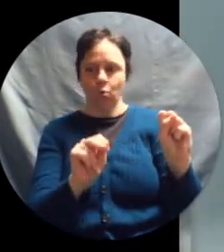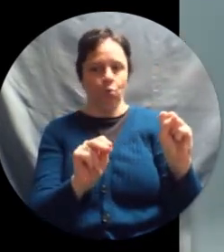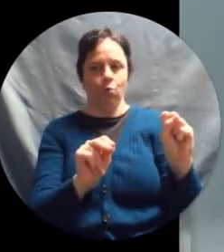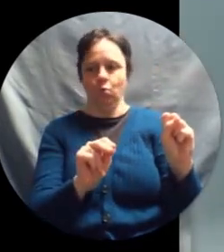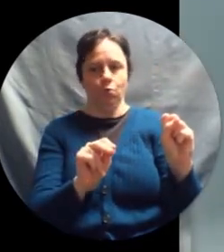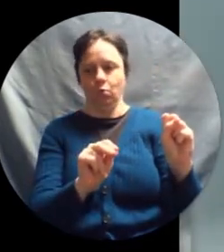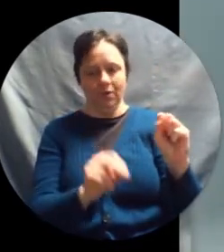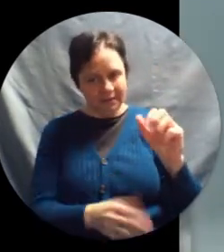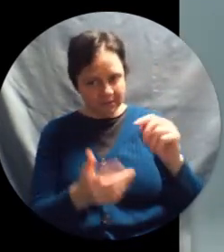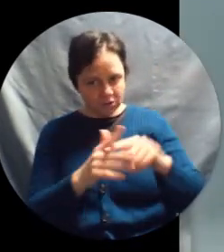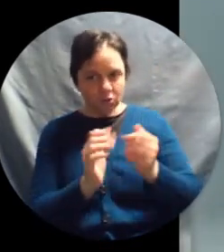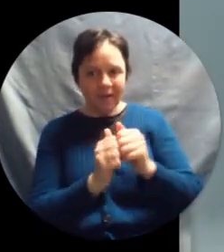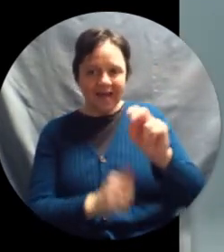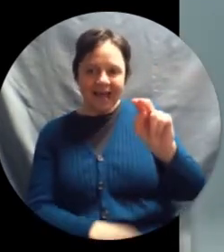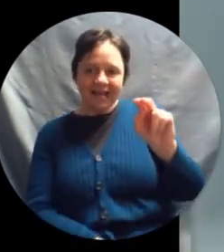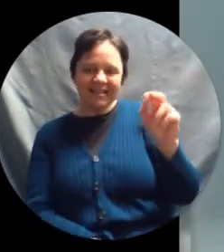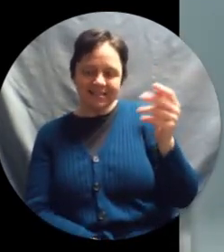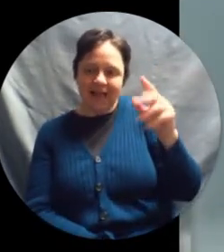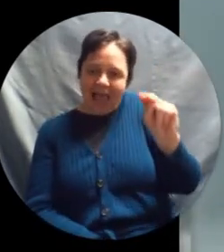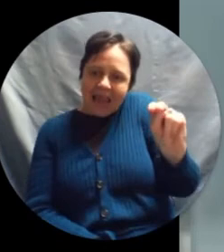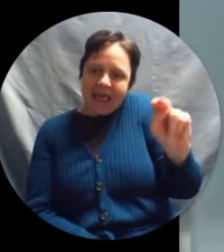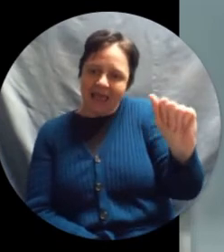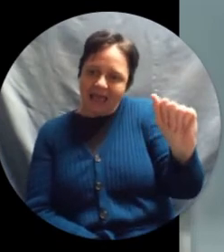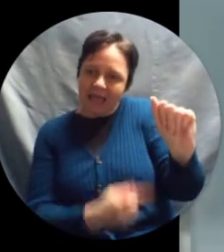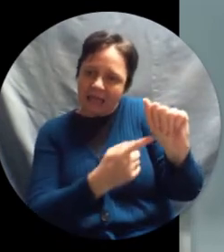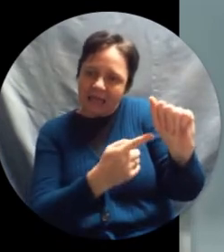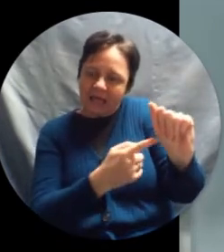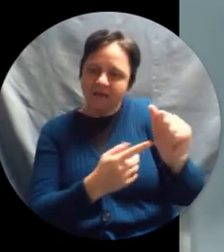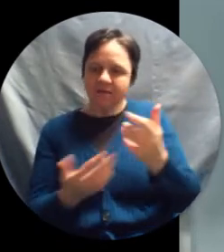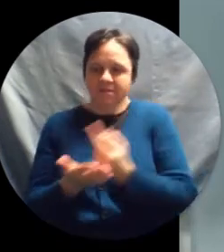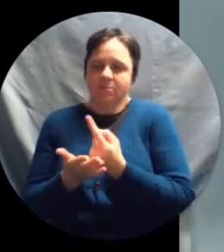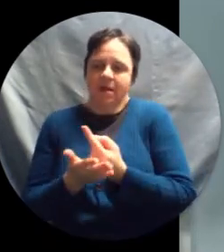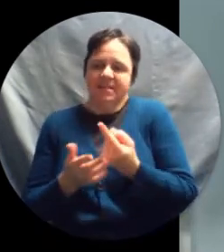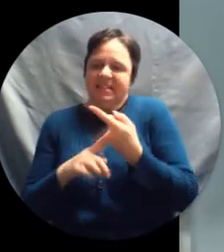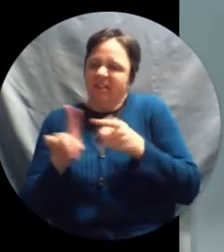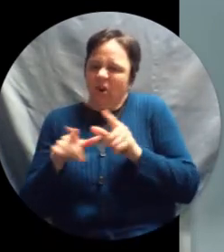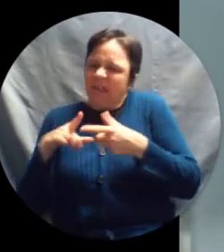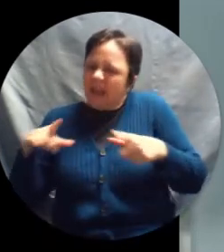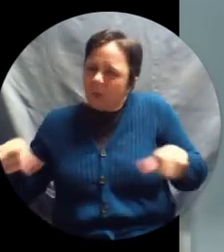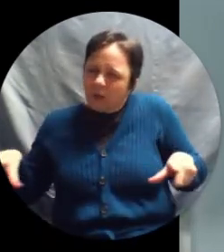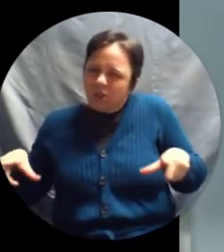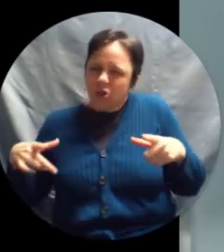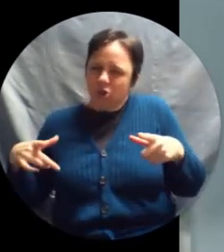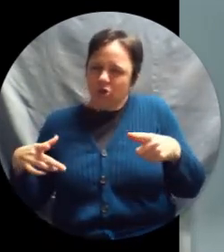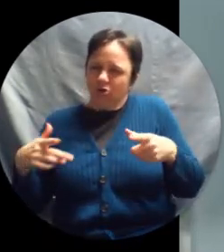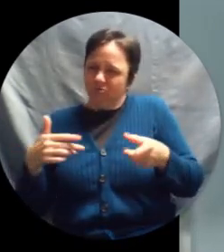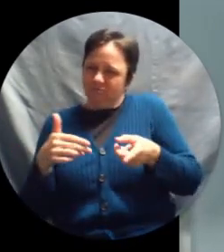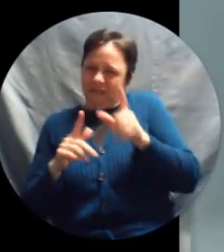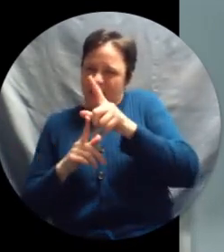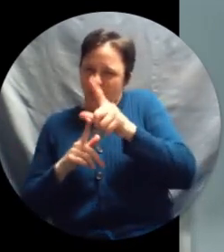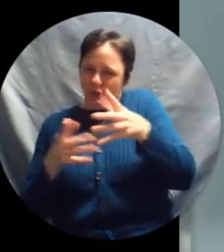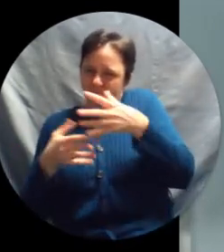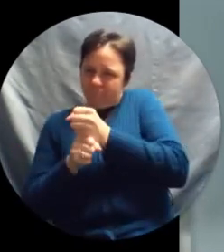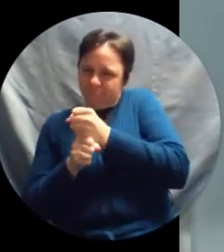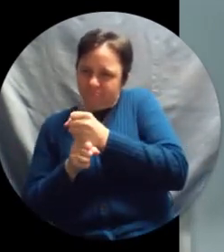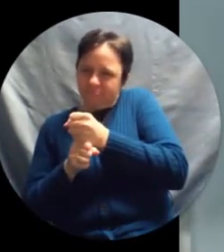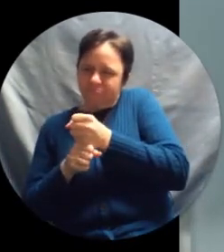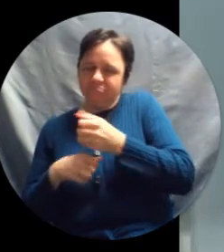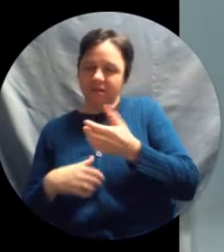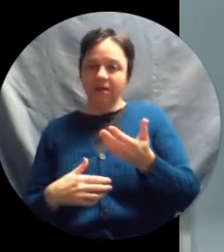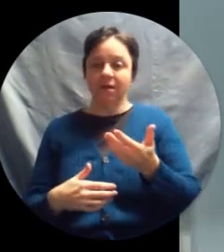either it's Greek, or it's some derivative of a language, or for some it's